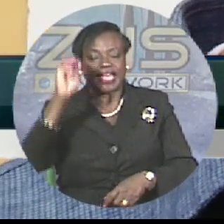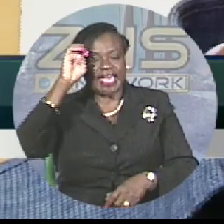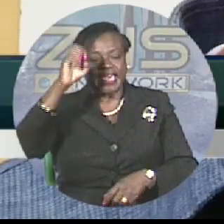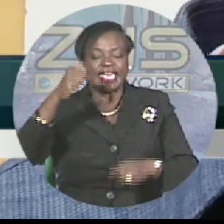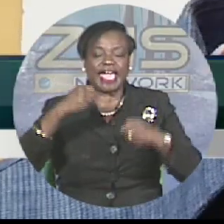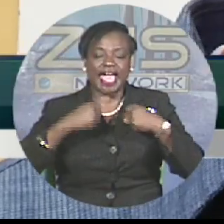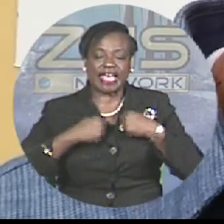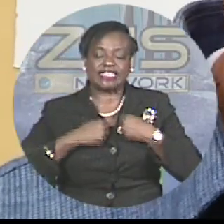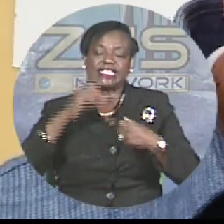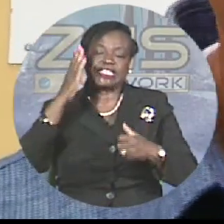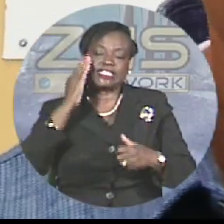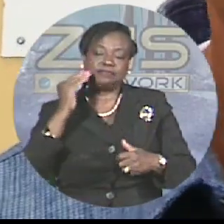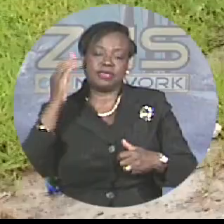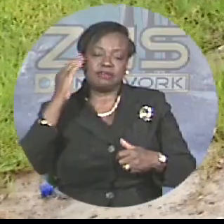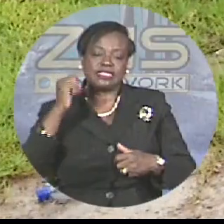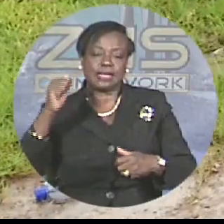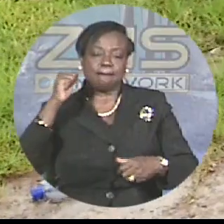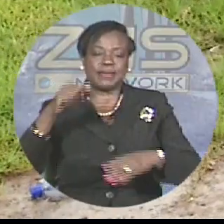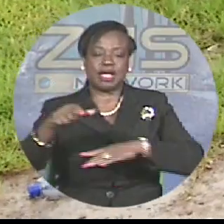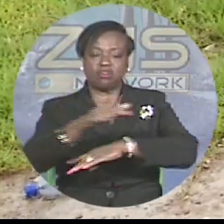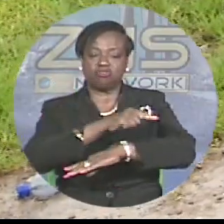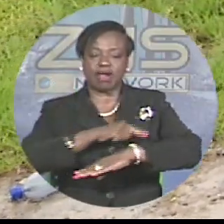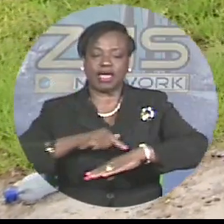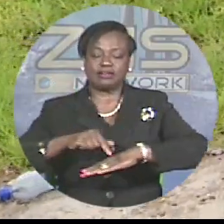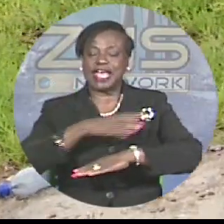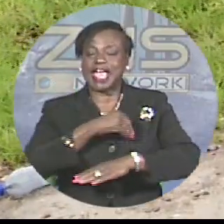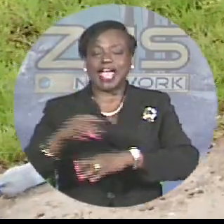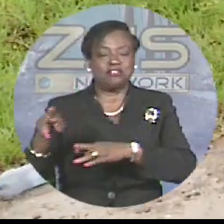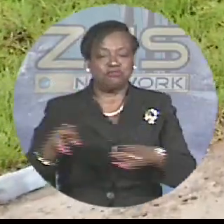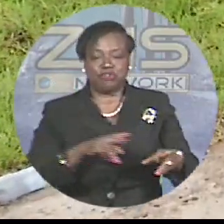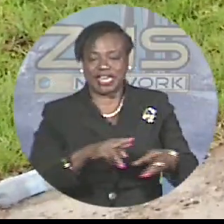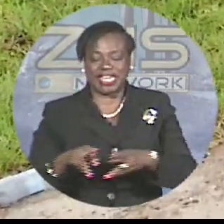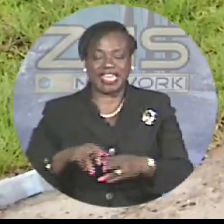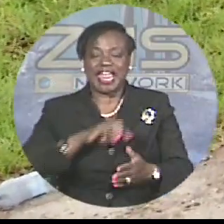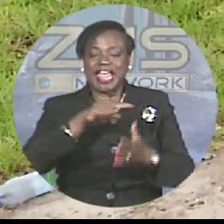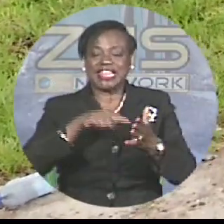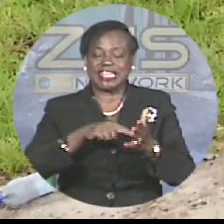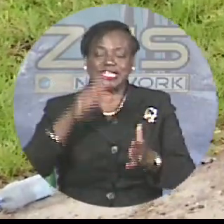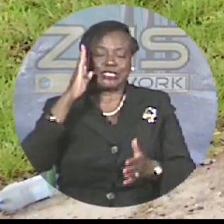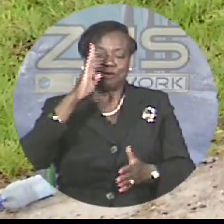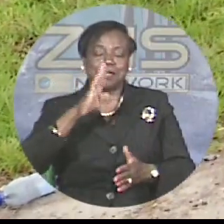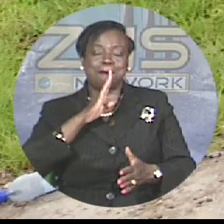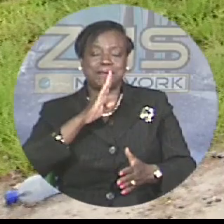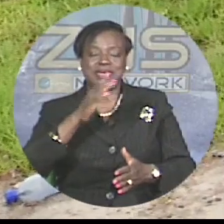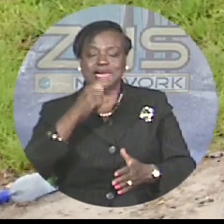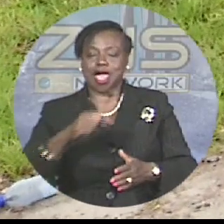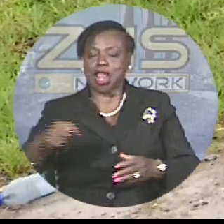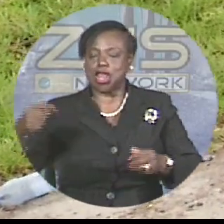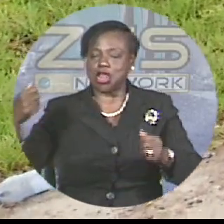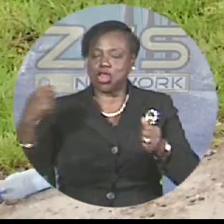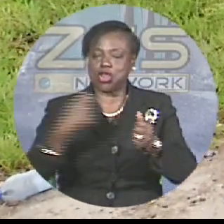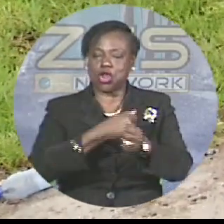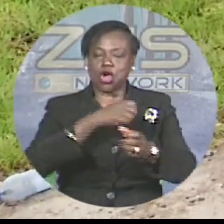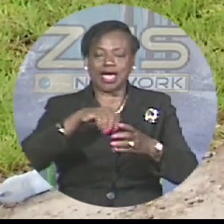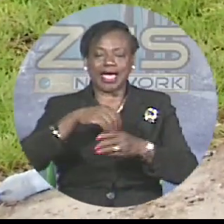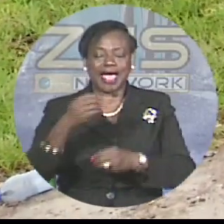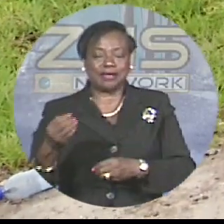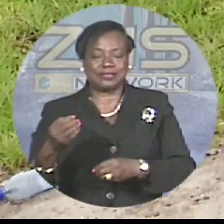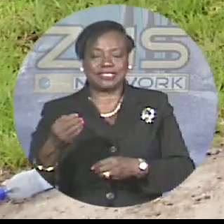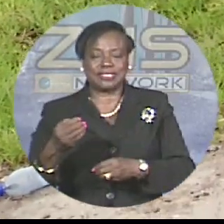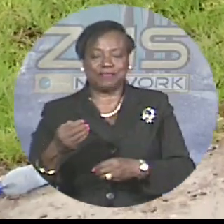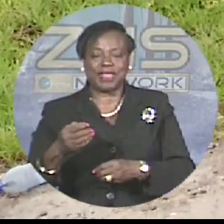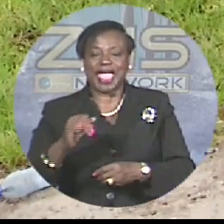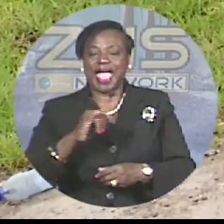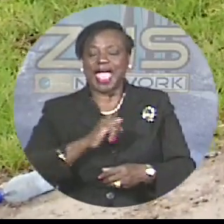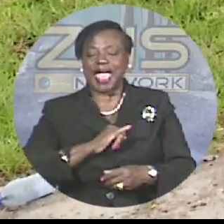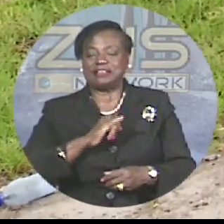amateur background. He is ready. This is going to be a knockout. I've seen this royal robe, and it's adorned with